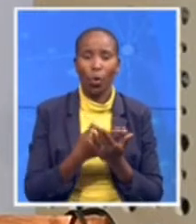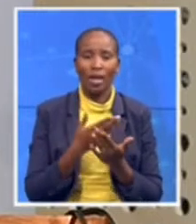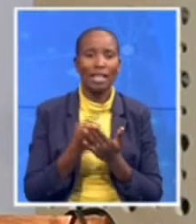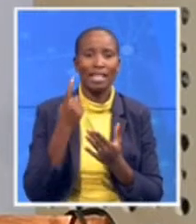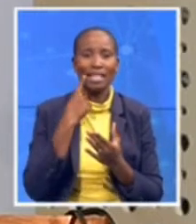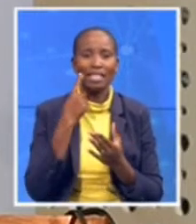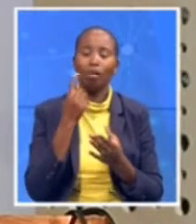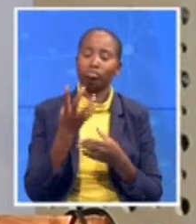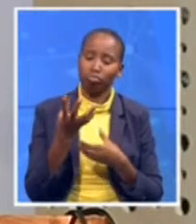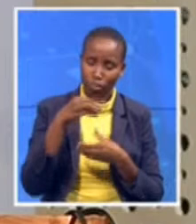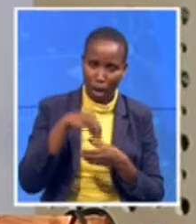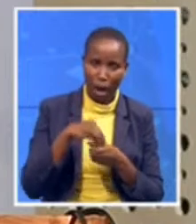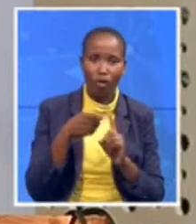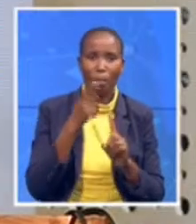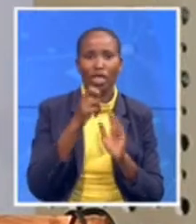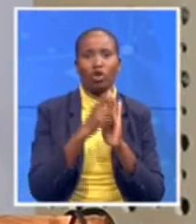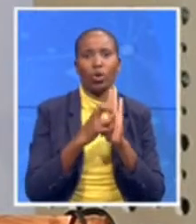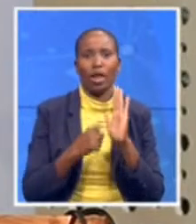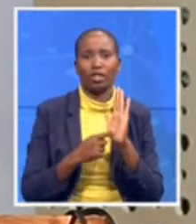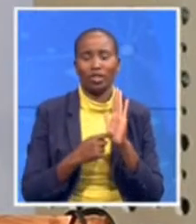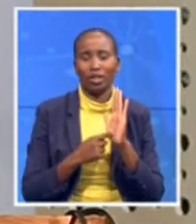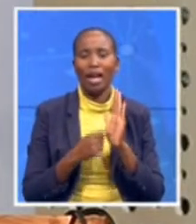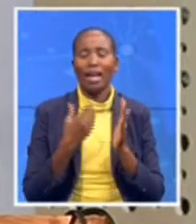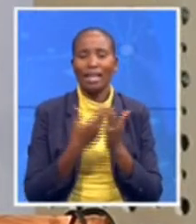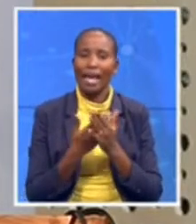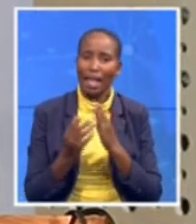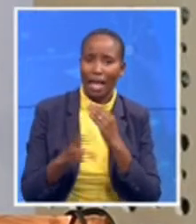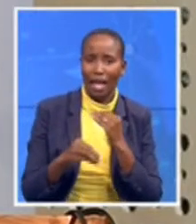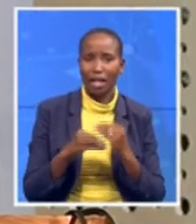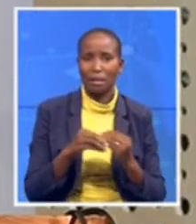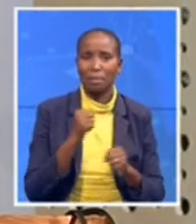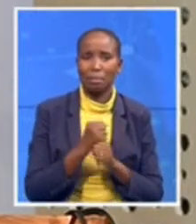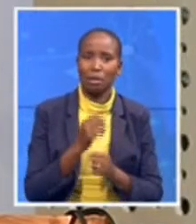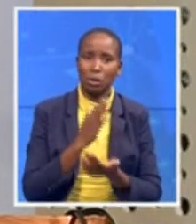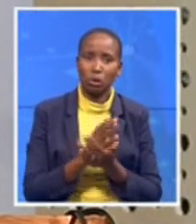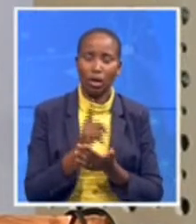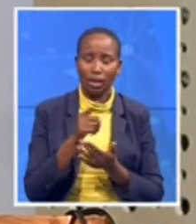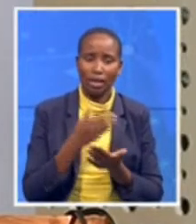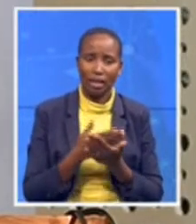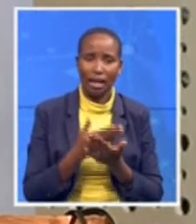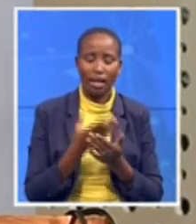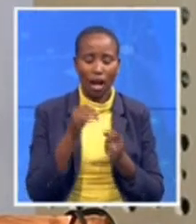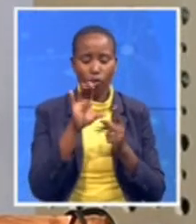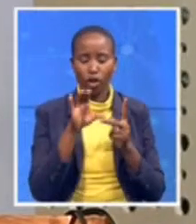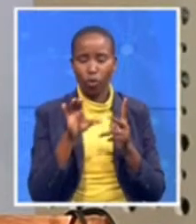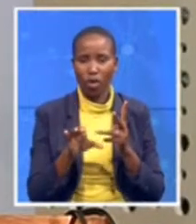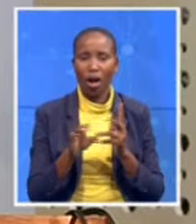do, on the premise of why that exclusionary category exists, ensure that we don't